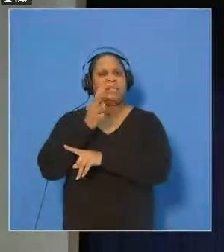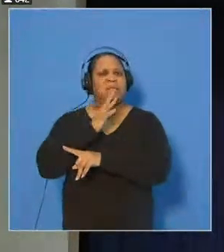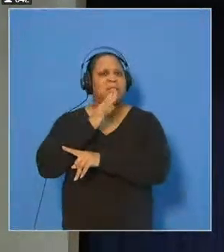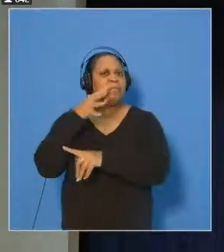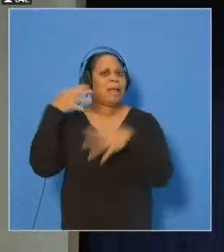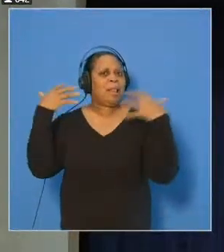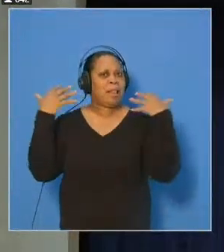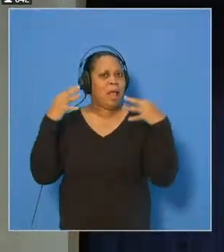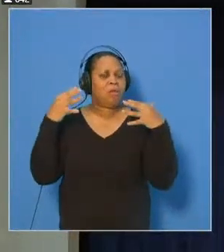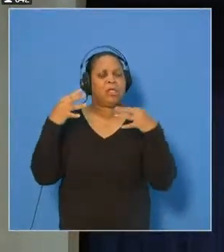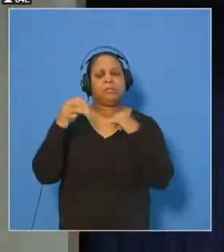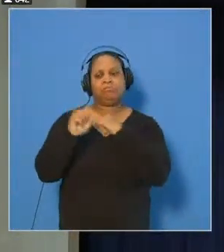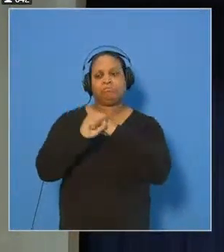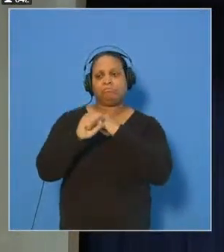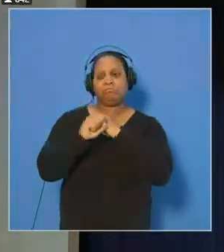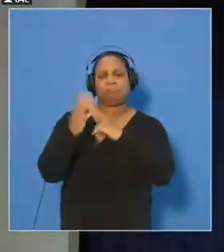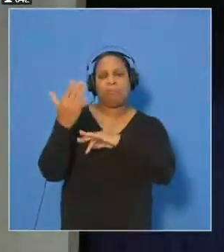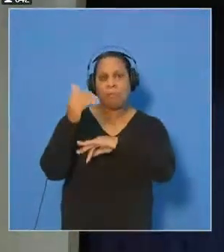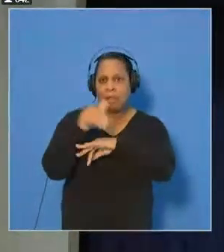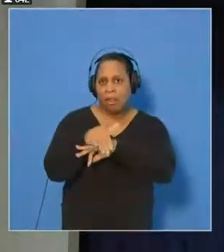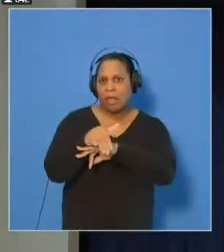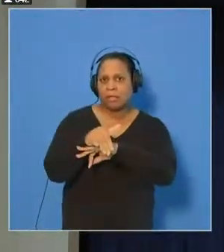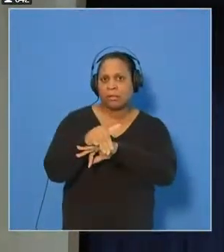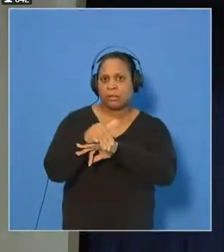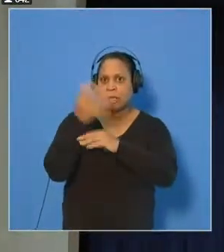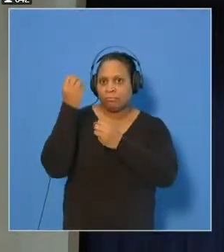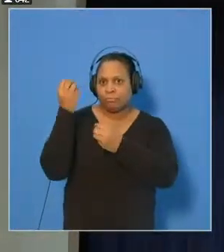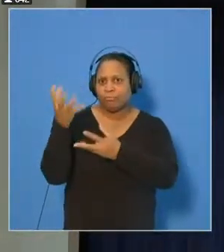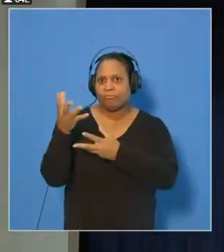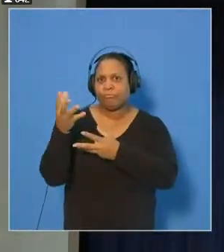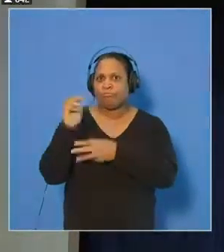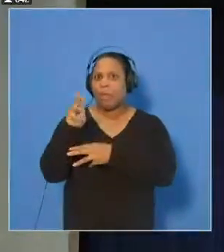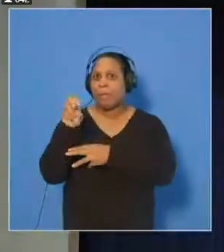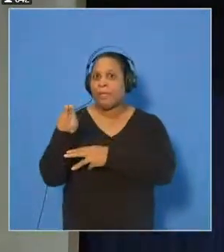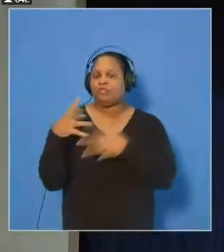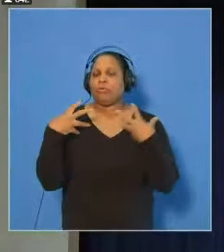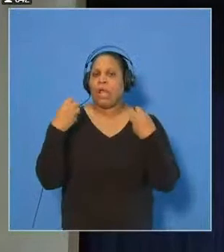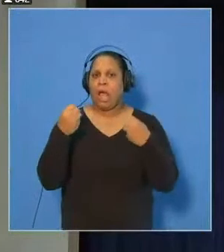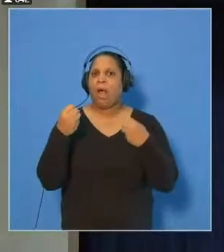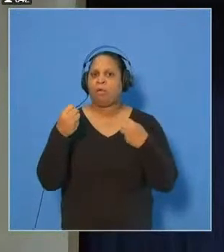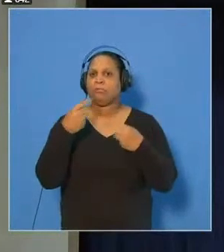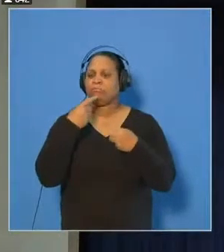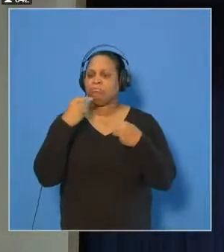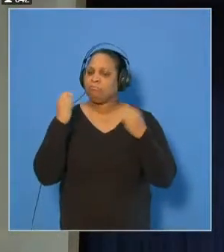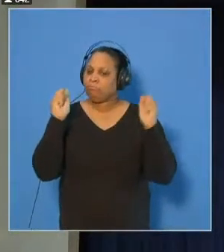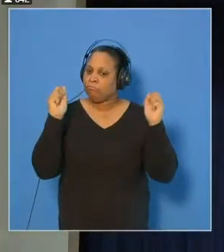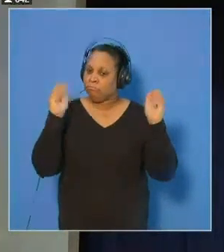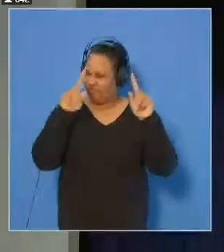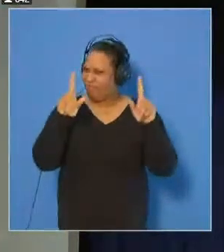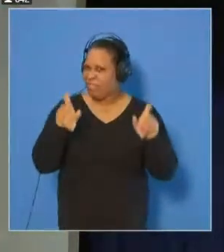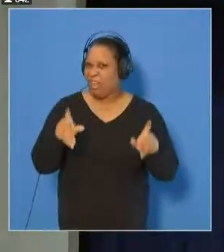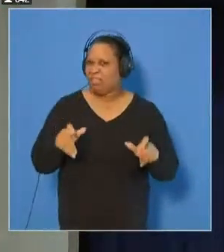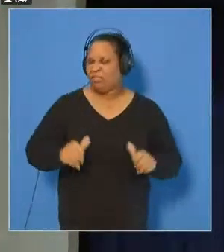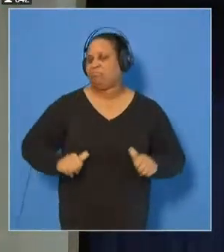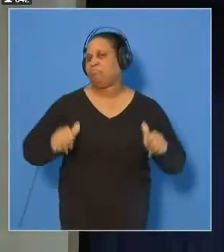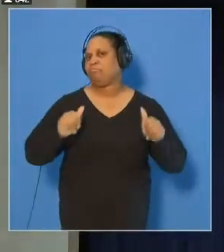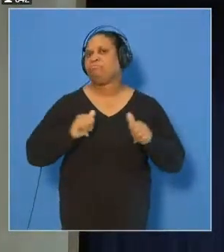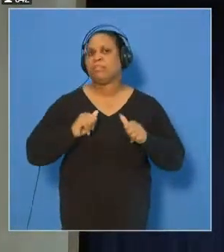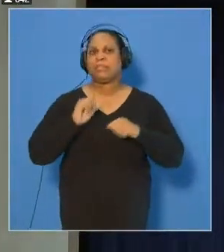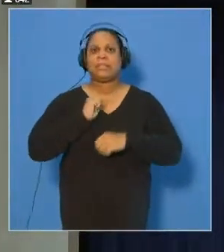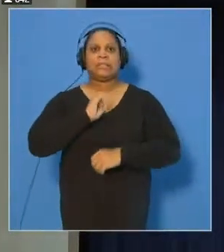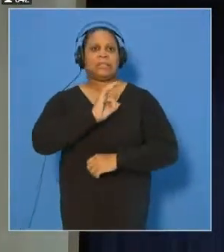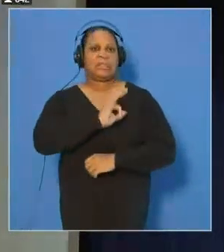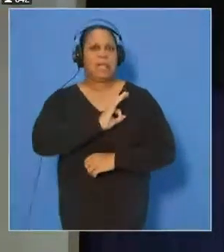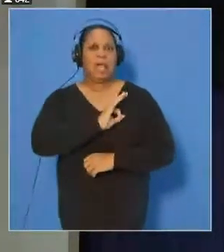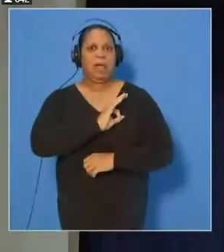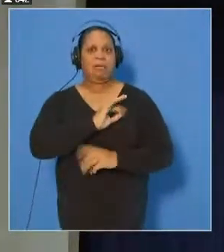In the press release last night, the Ministry of Health said that testing of all residents and staff